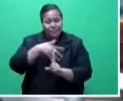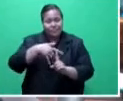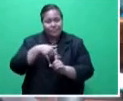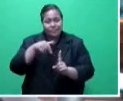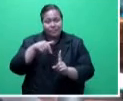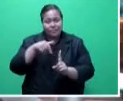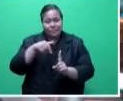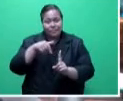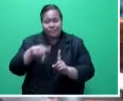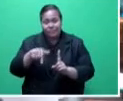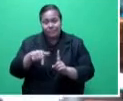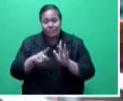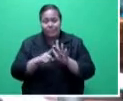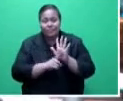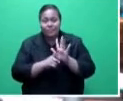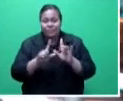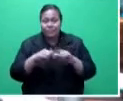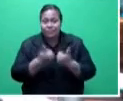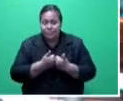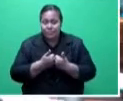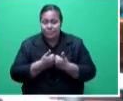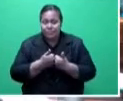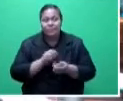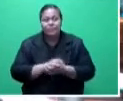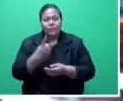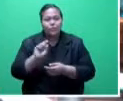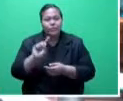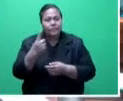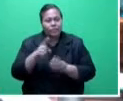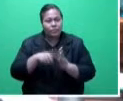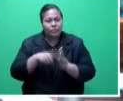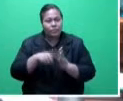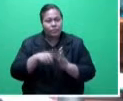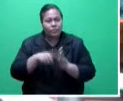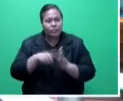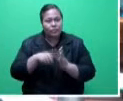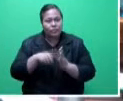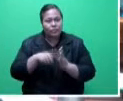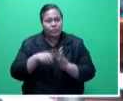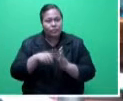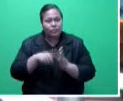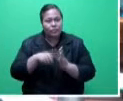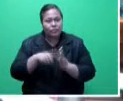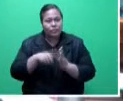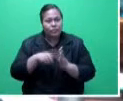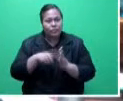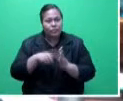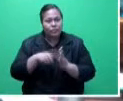the Convention was adopted on 21st of June, 2019, coming